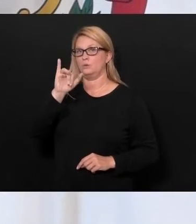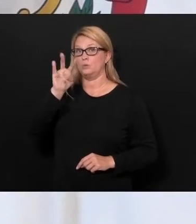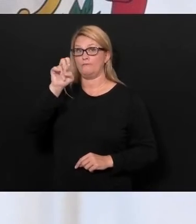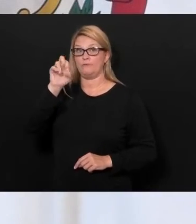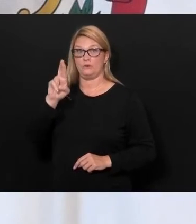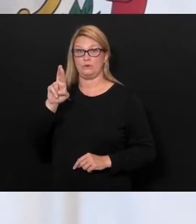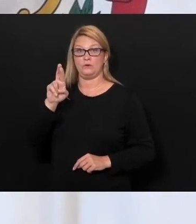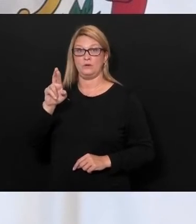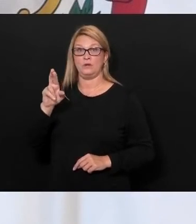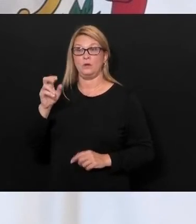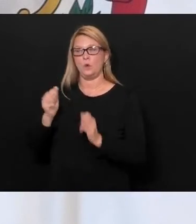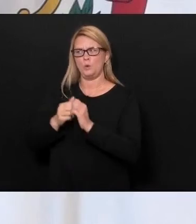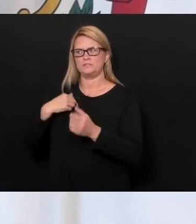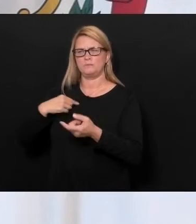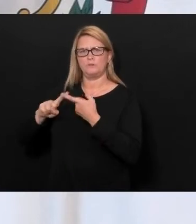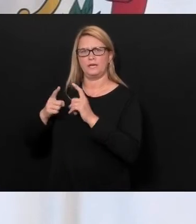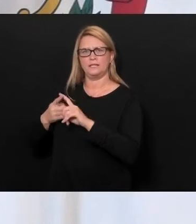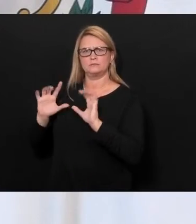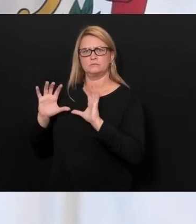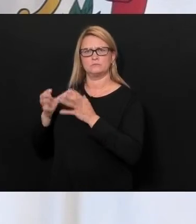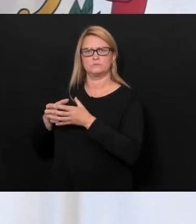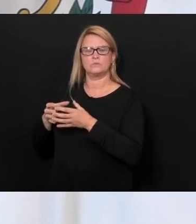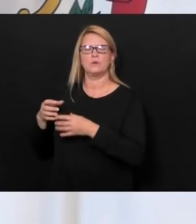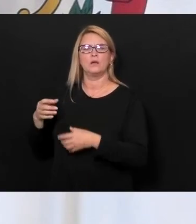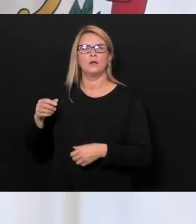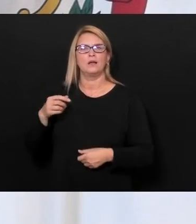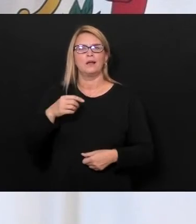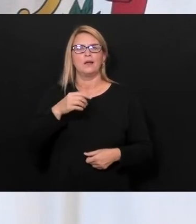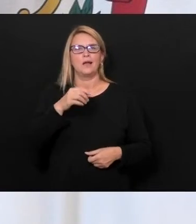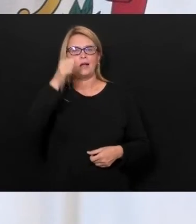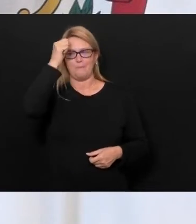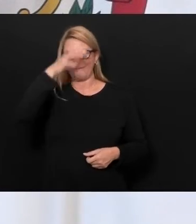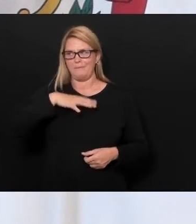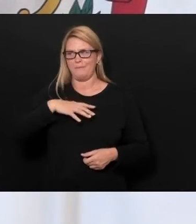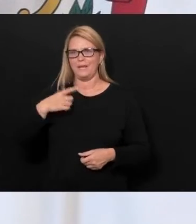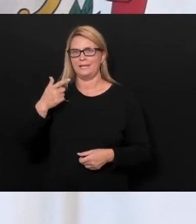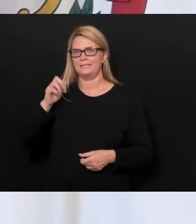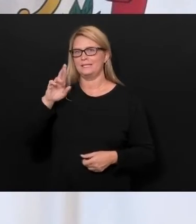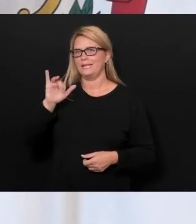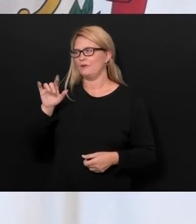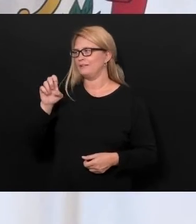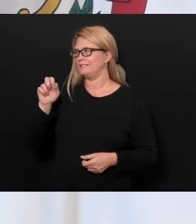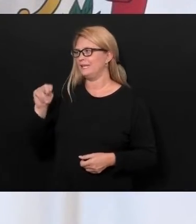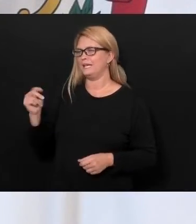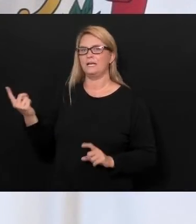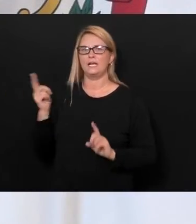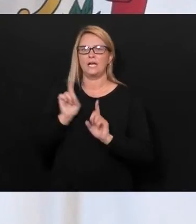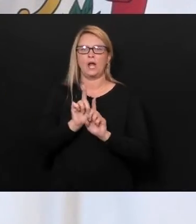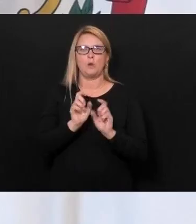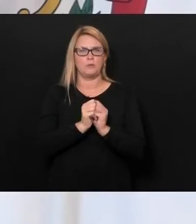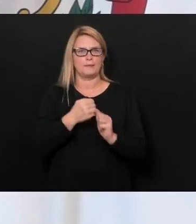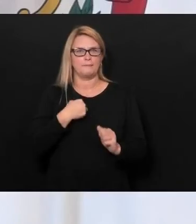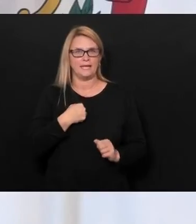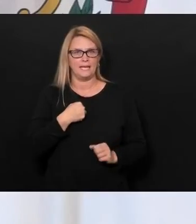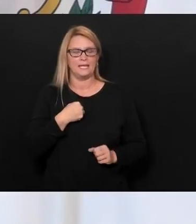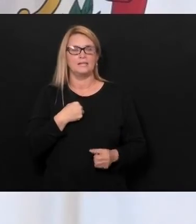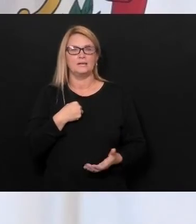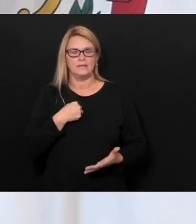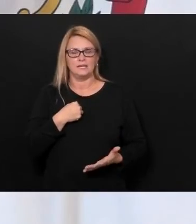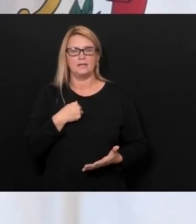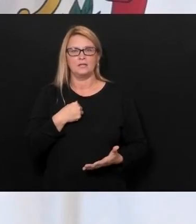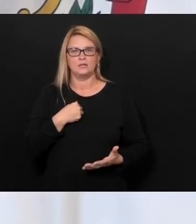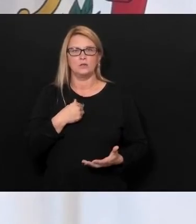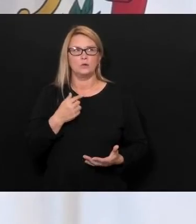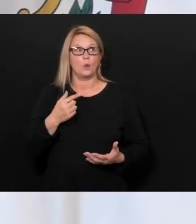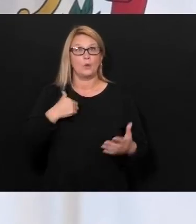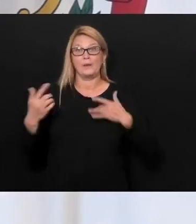going in there with, and I couldn't get there. There's a fellow that went with me. His name's Gary Dean. He went with me, and